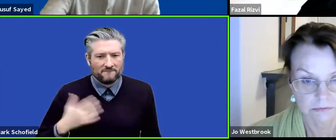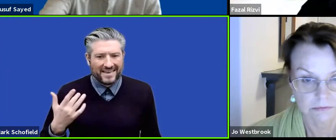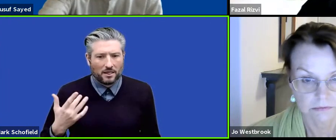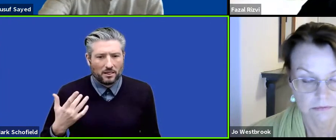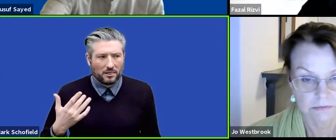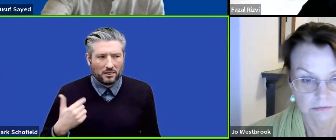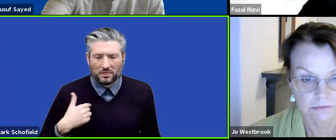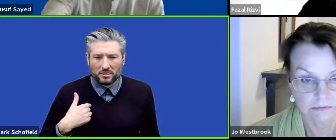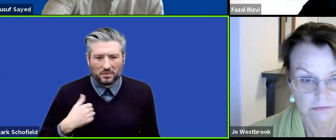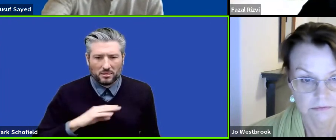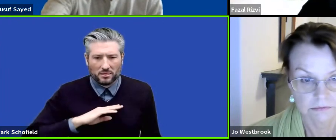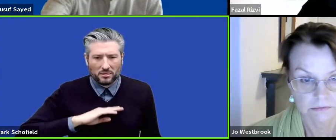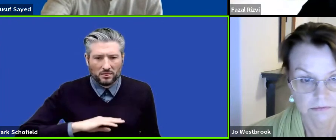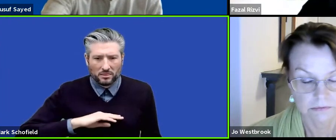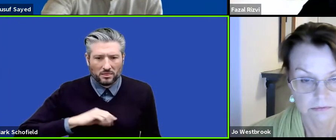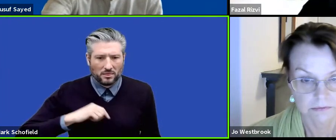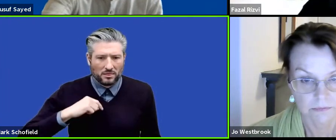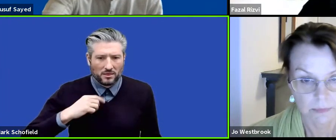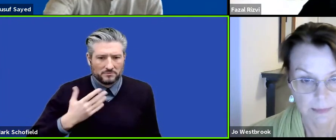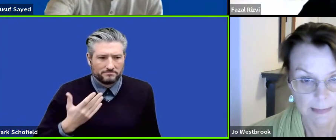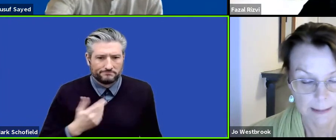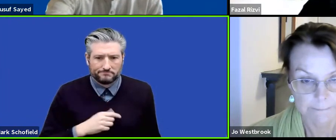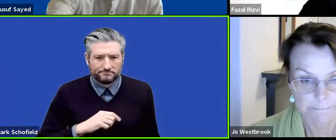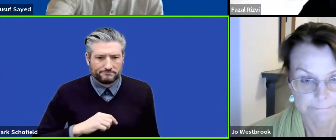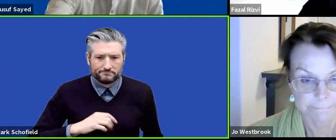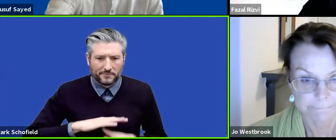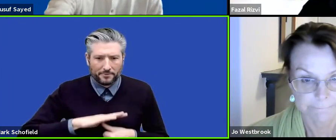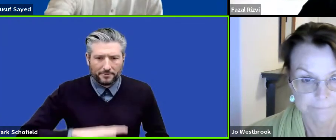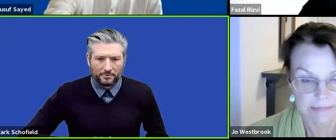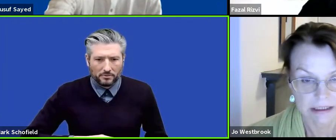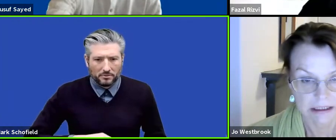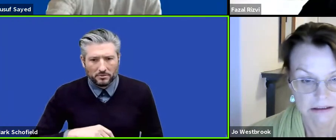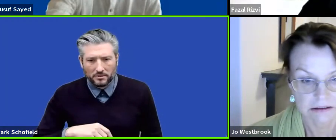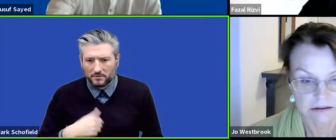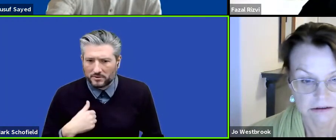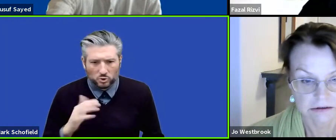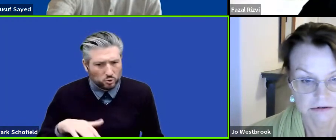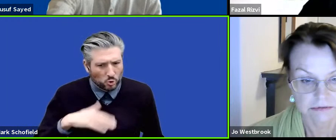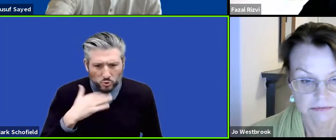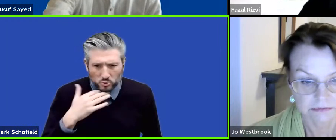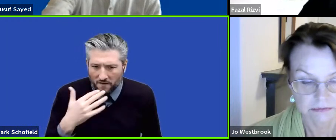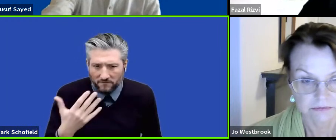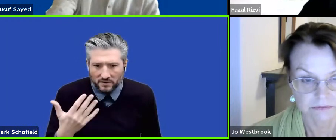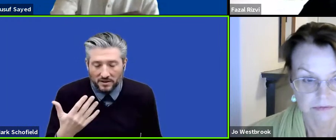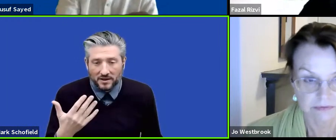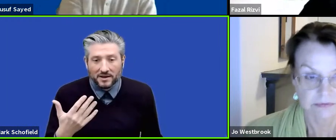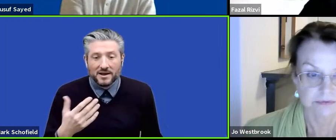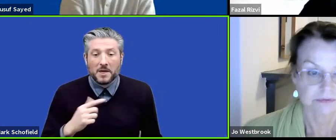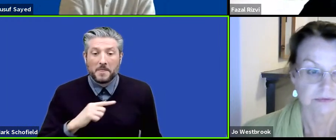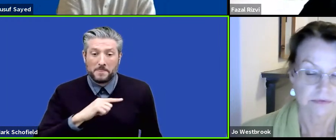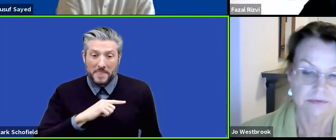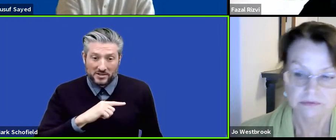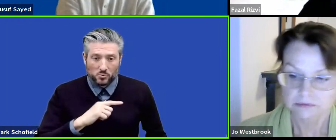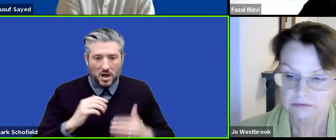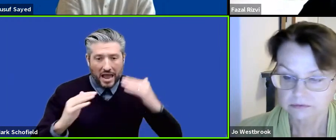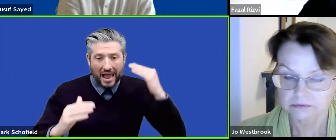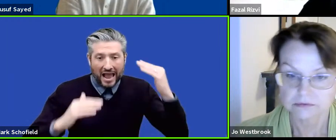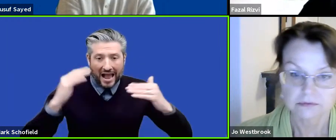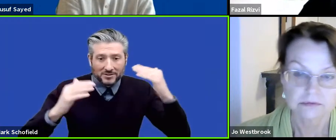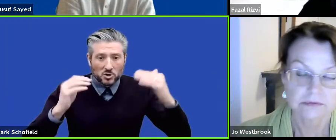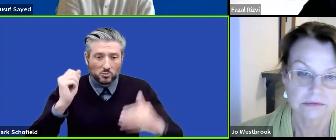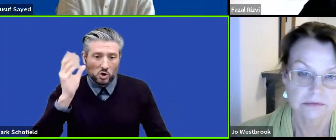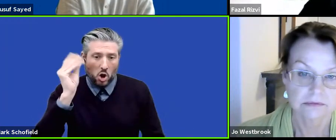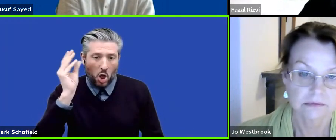inadequate. And I think this is where adult learning is most important. We've got to remember